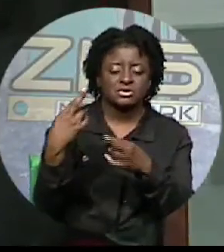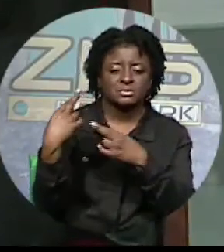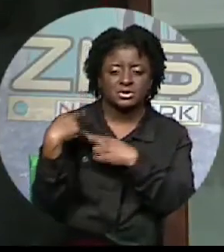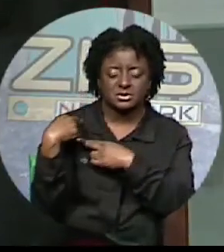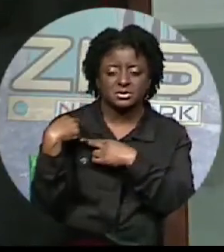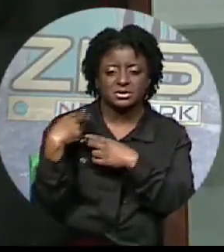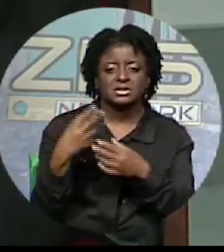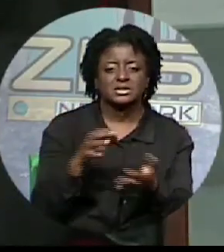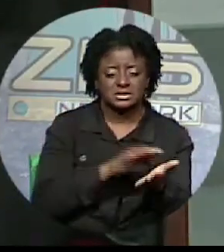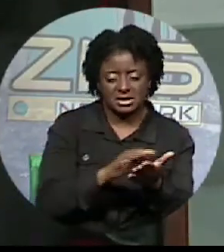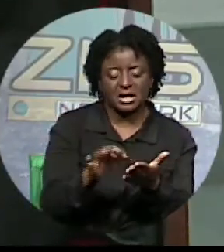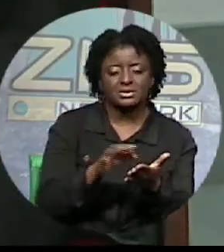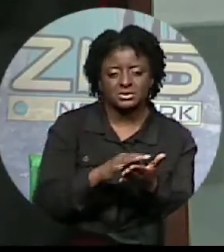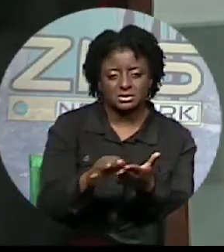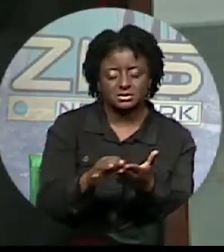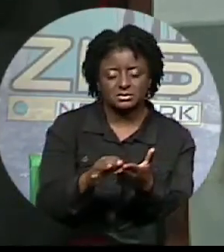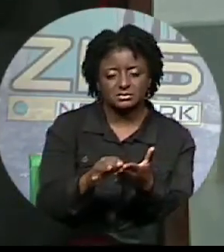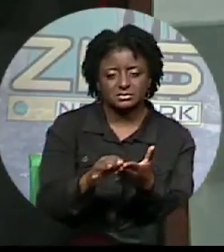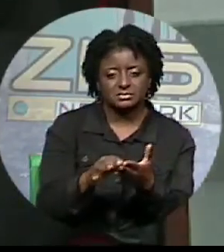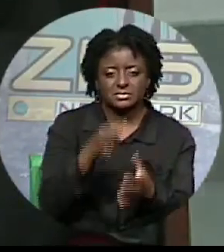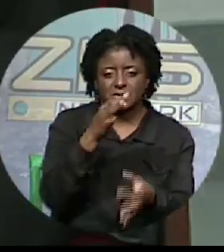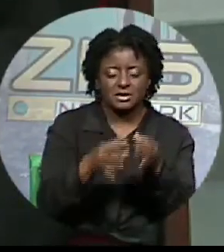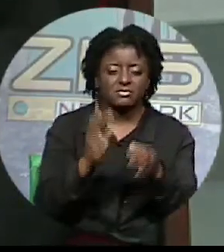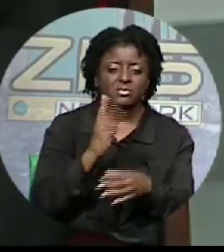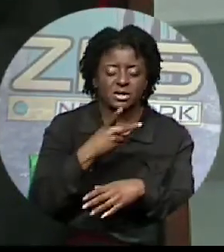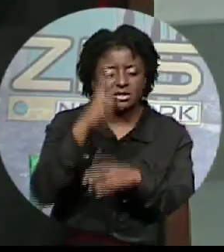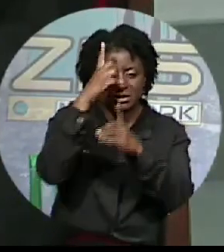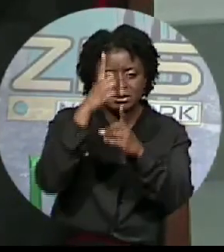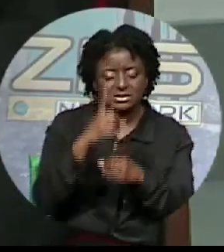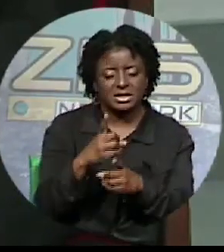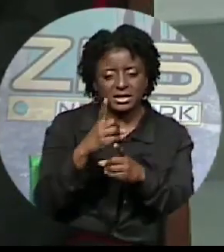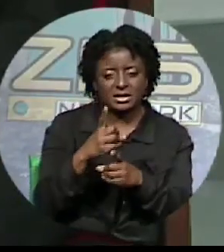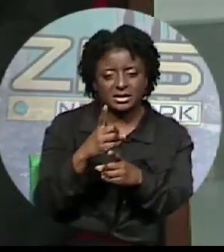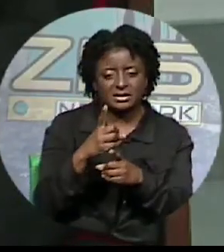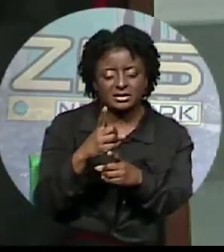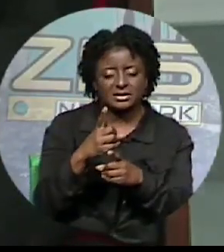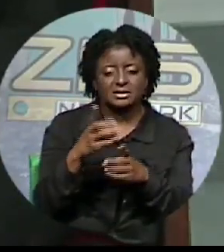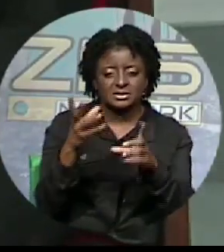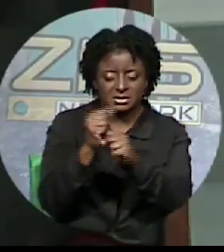take it upon ourselves, our nation can truly be the greatest nation in the world.